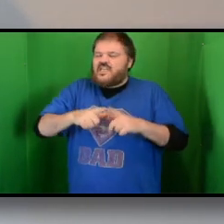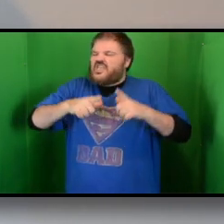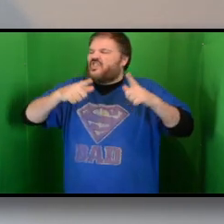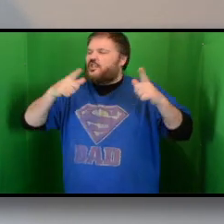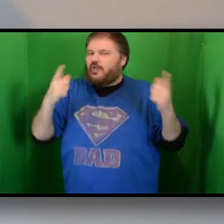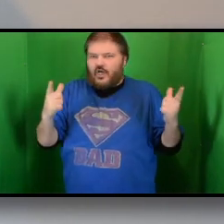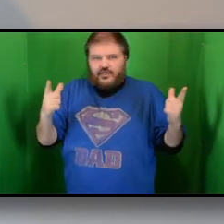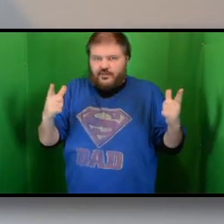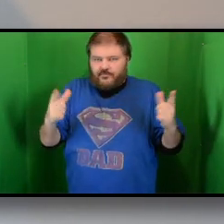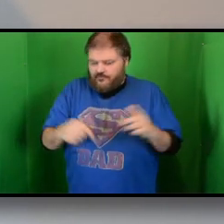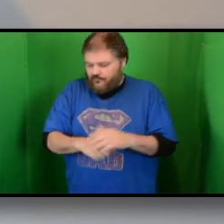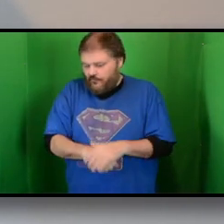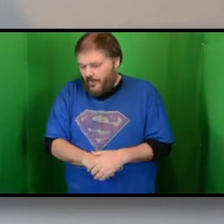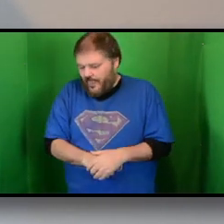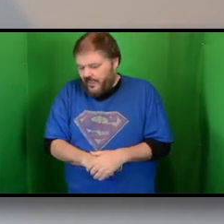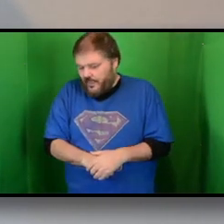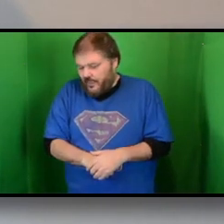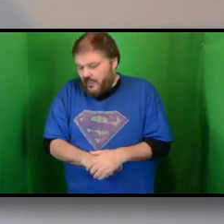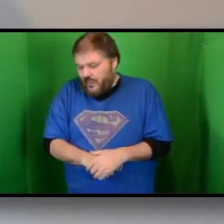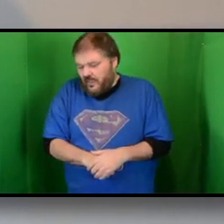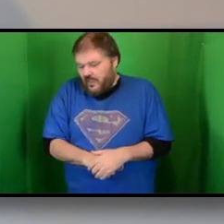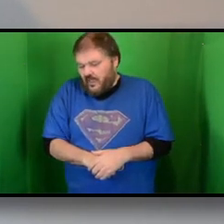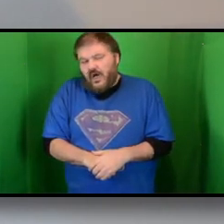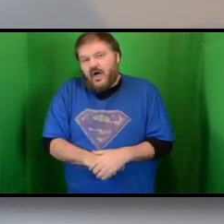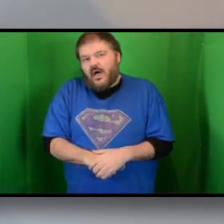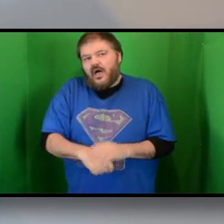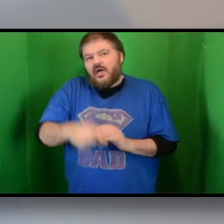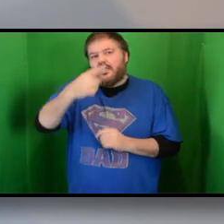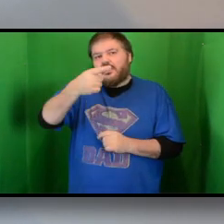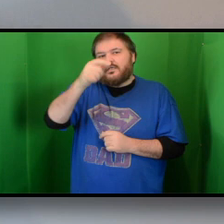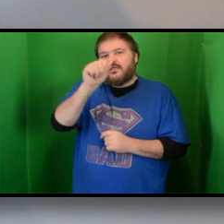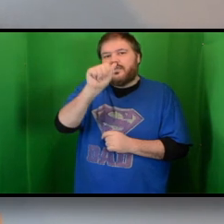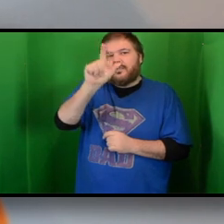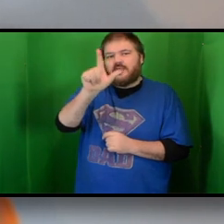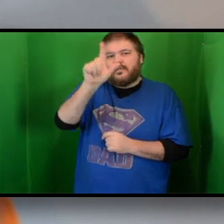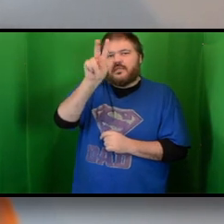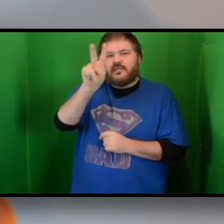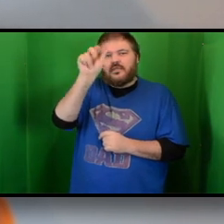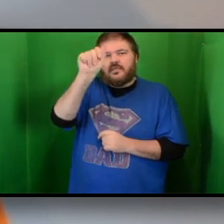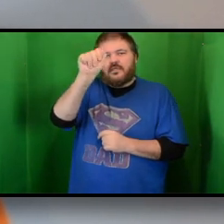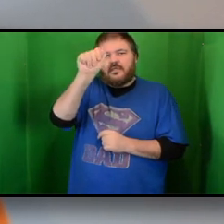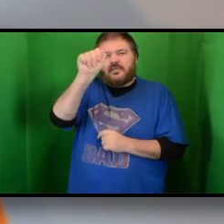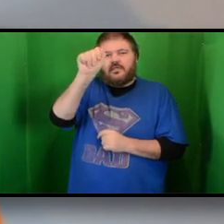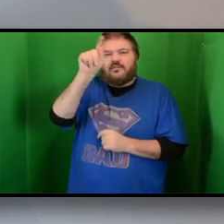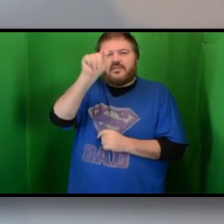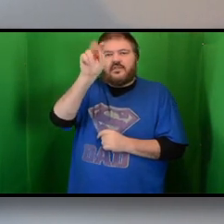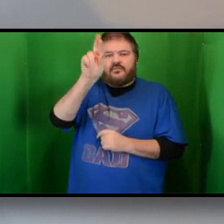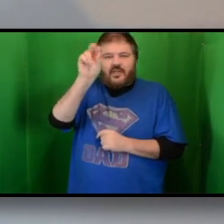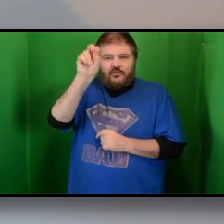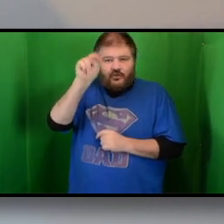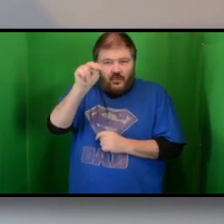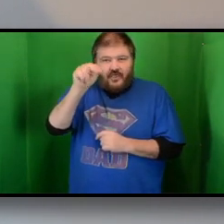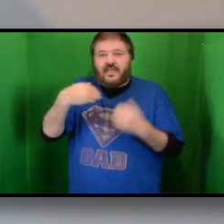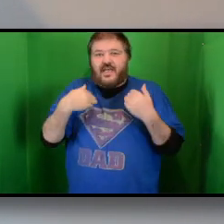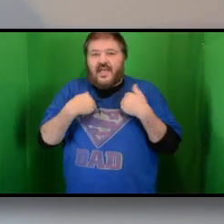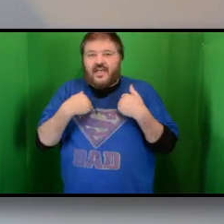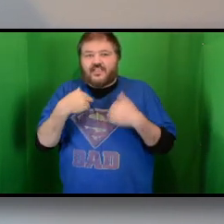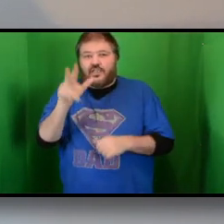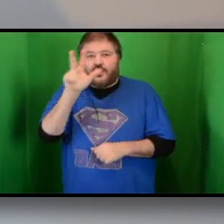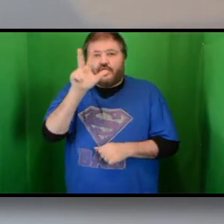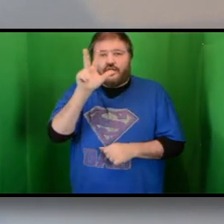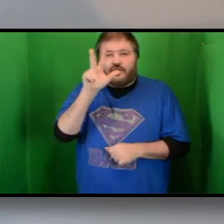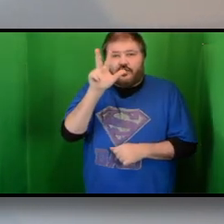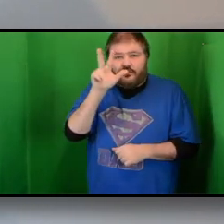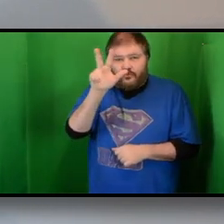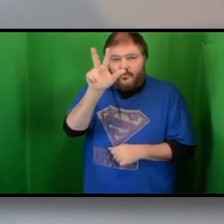in the picture, you would see that Rodimus Prime is nowhere near the size of